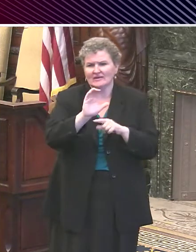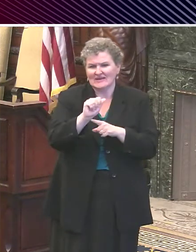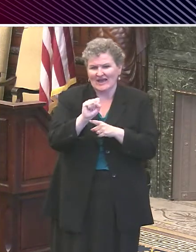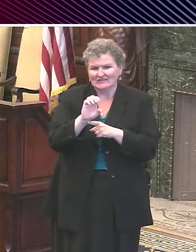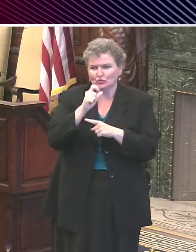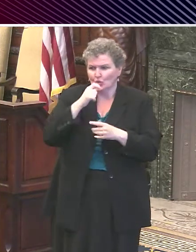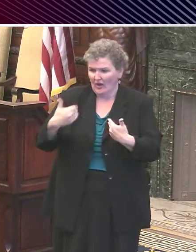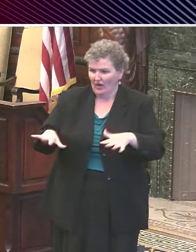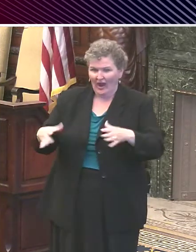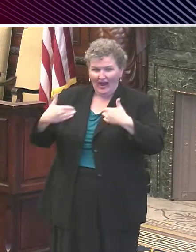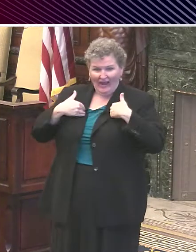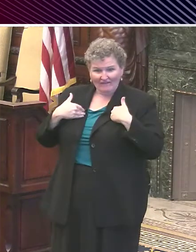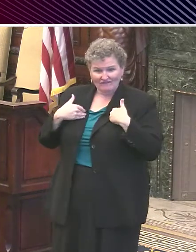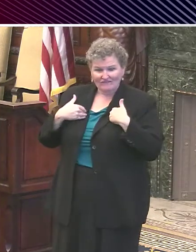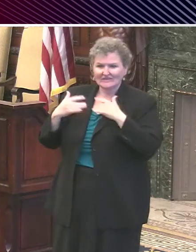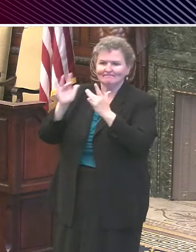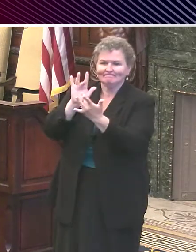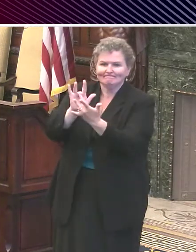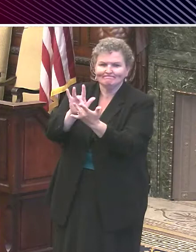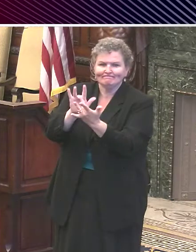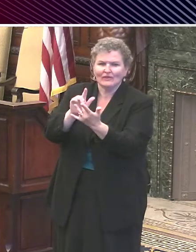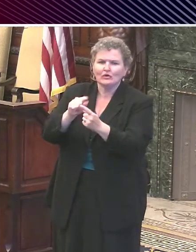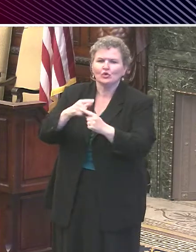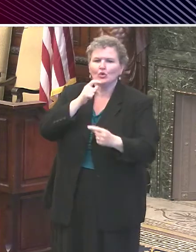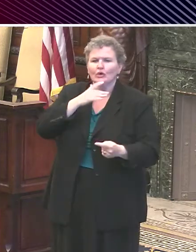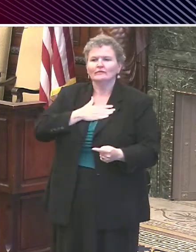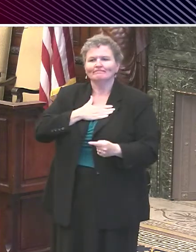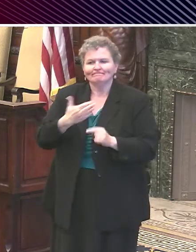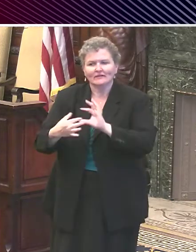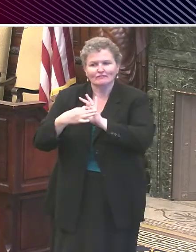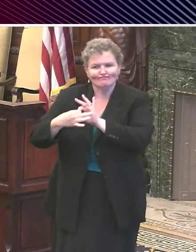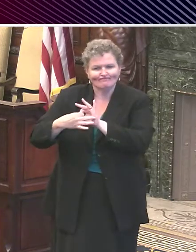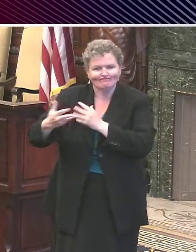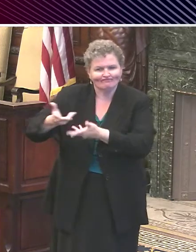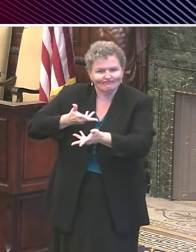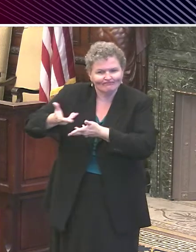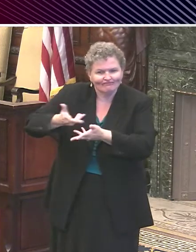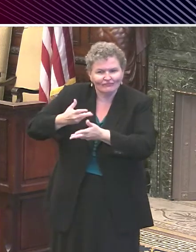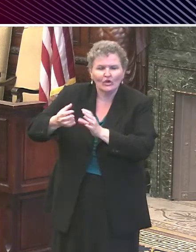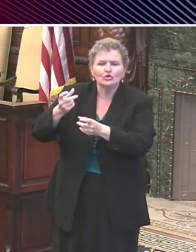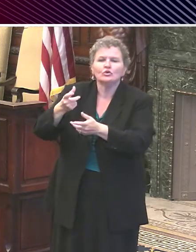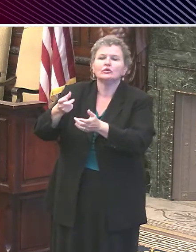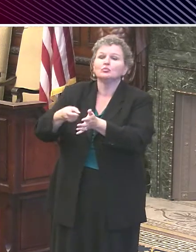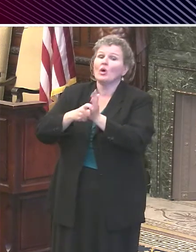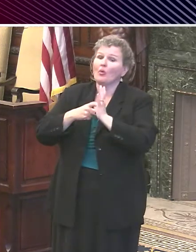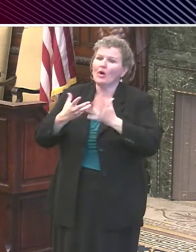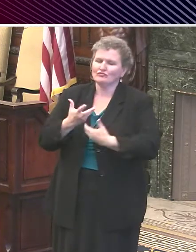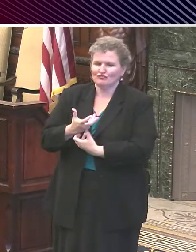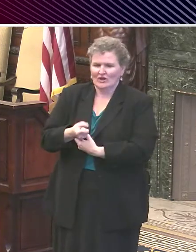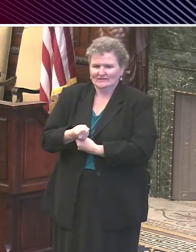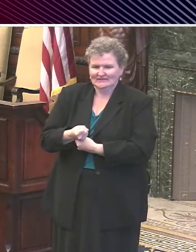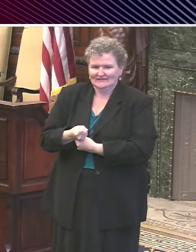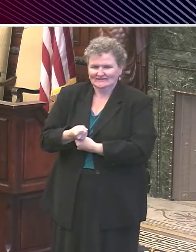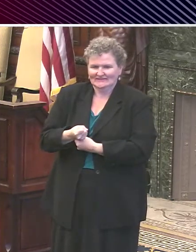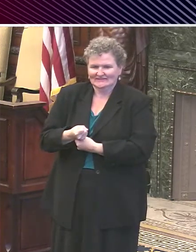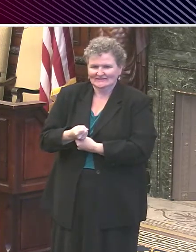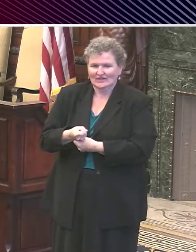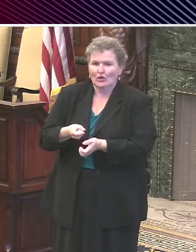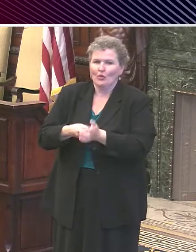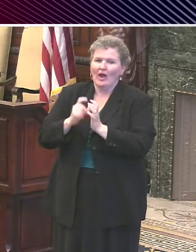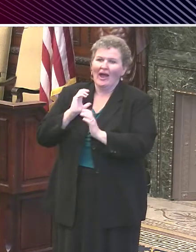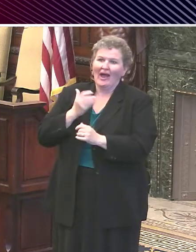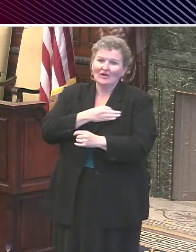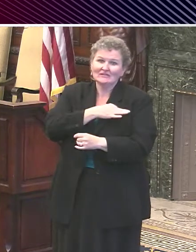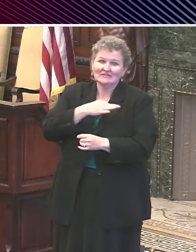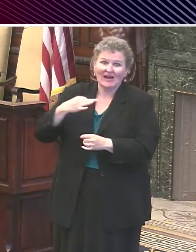to voluntarily cooperate with us. And that requires their trust. And that in turn requires our having staff that have strong